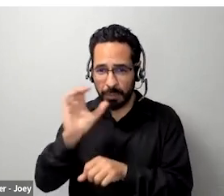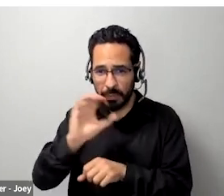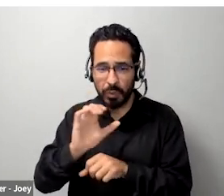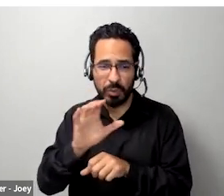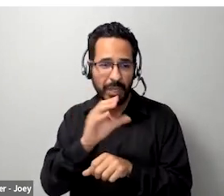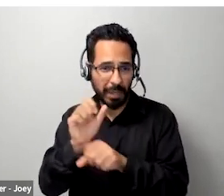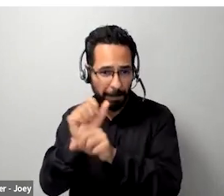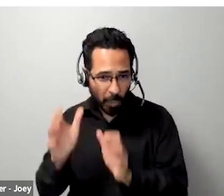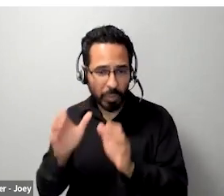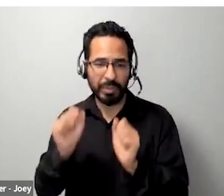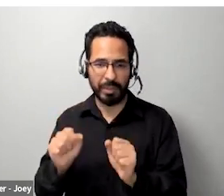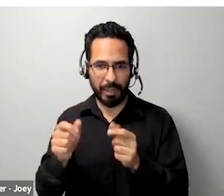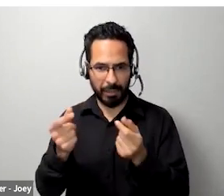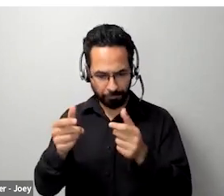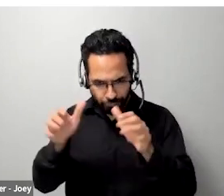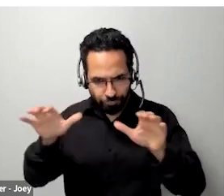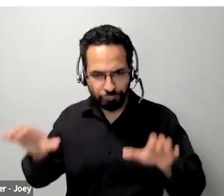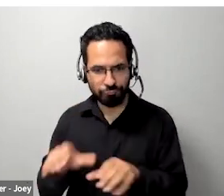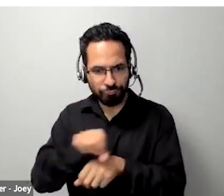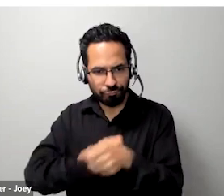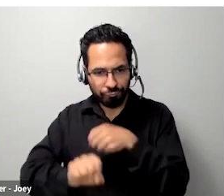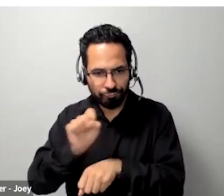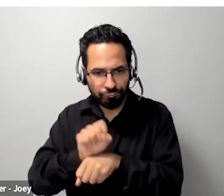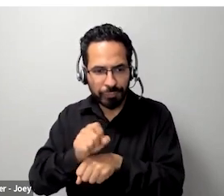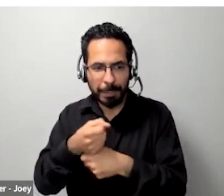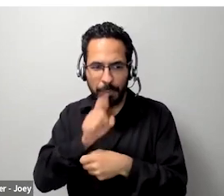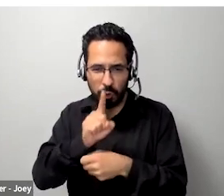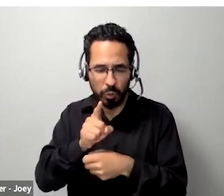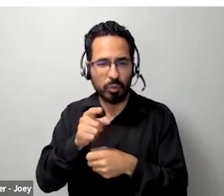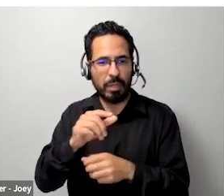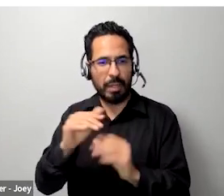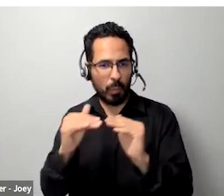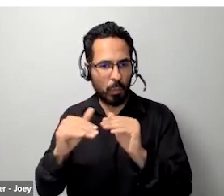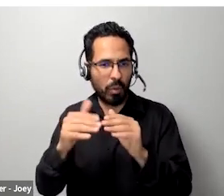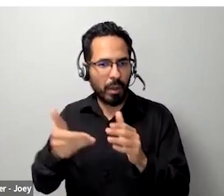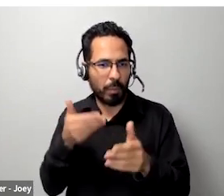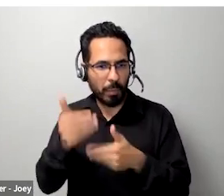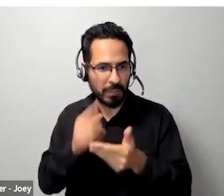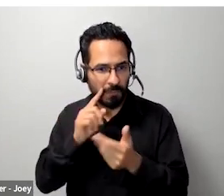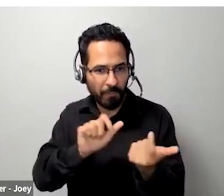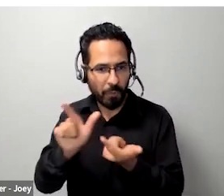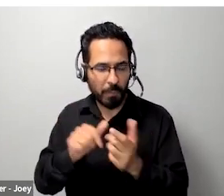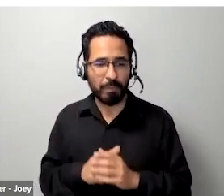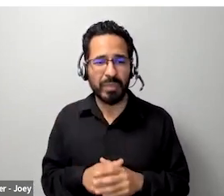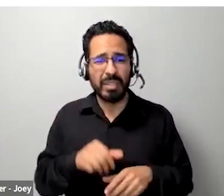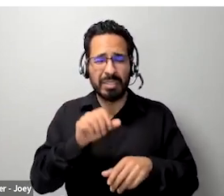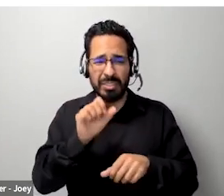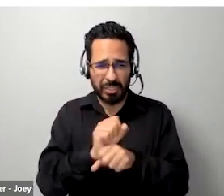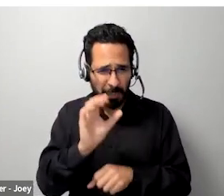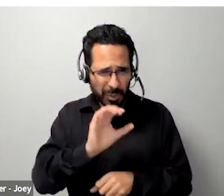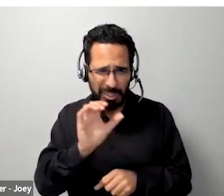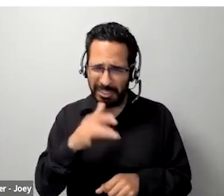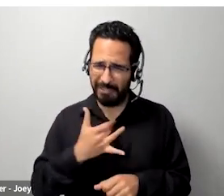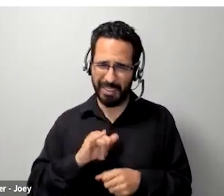employers, can take proactive steps to ensure an equitable hiring process for all. Job searching can already feel like